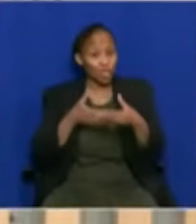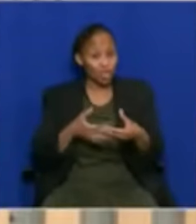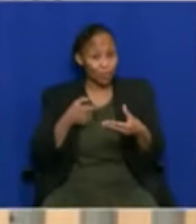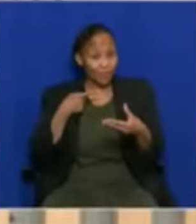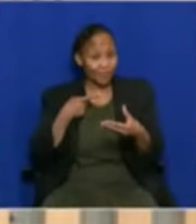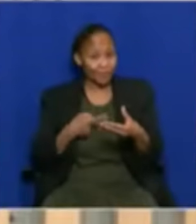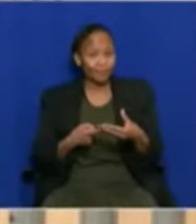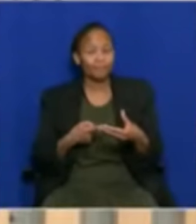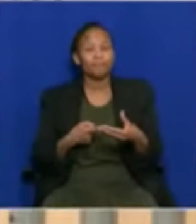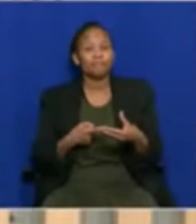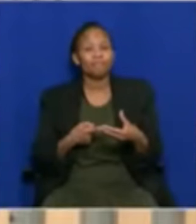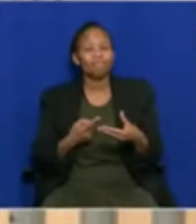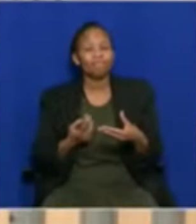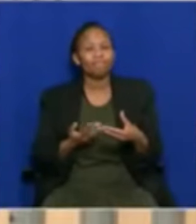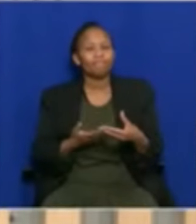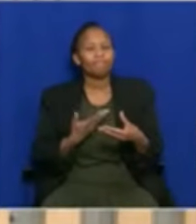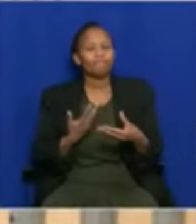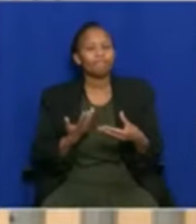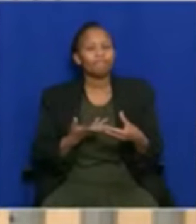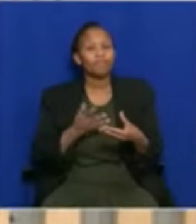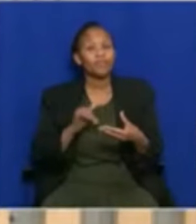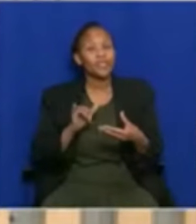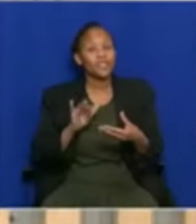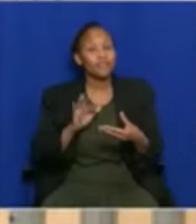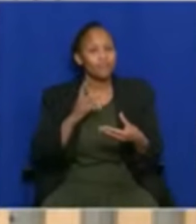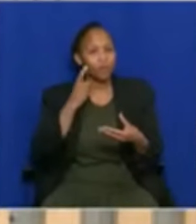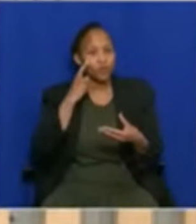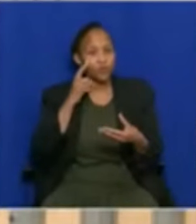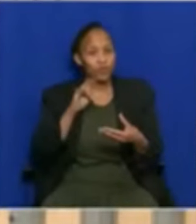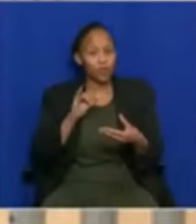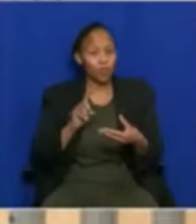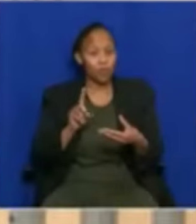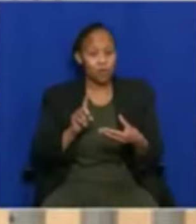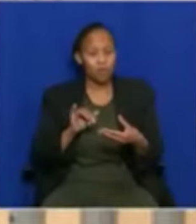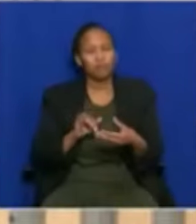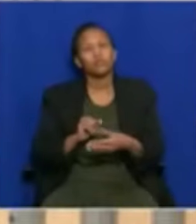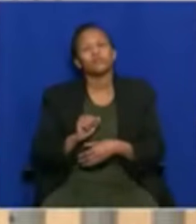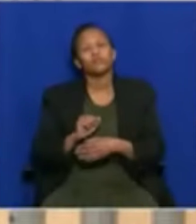is, if we go to the second page of that,